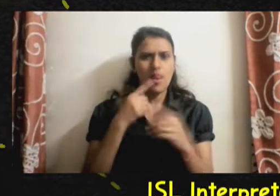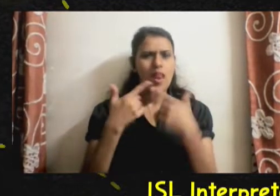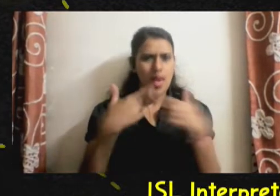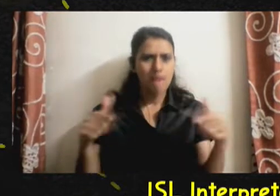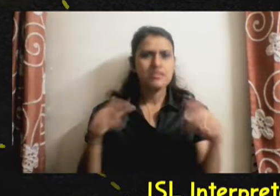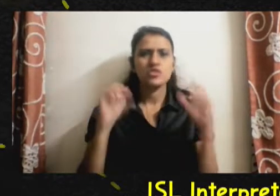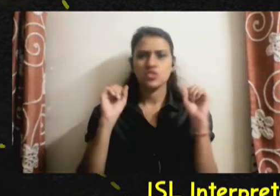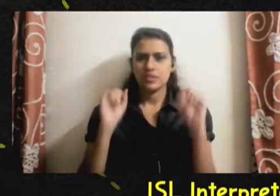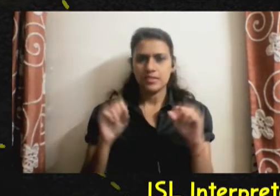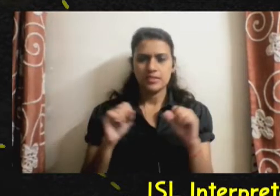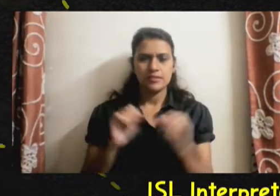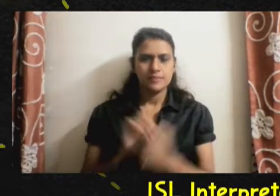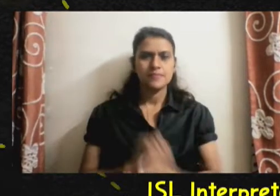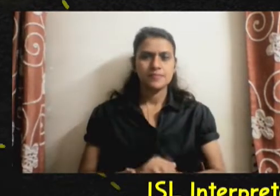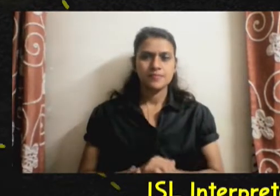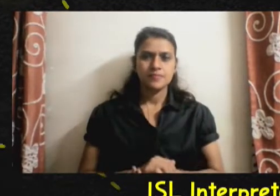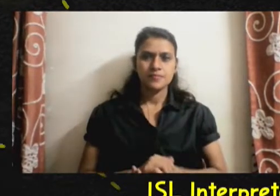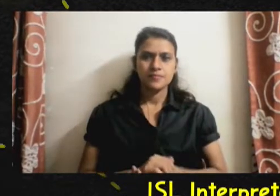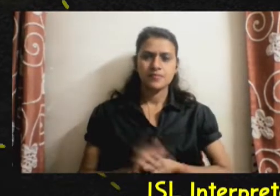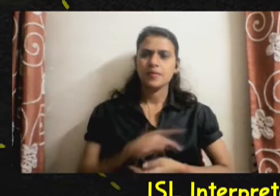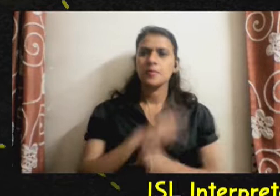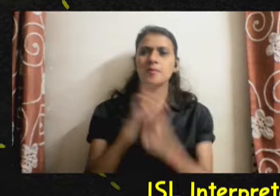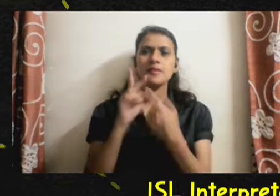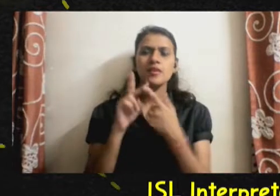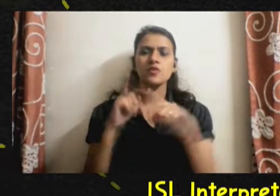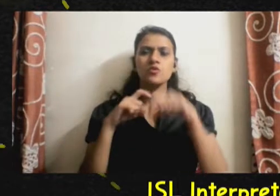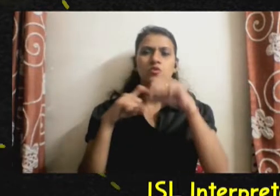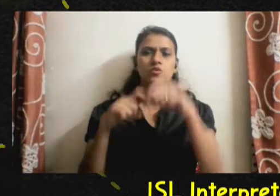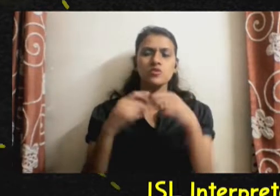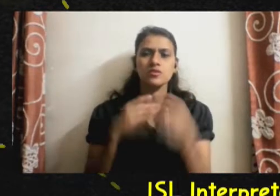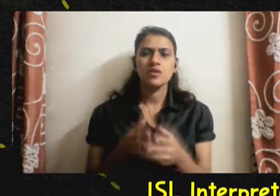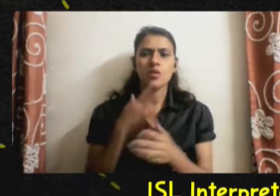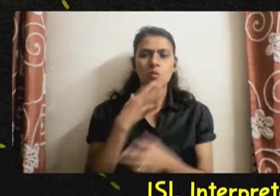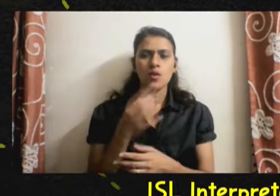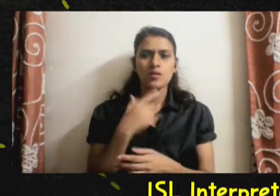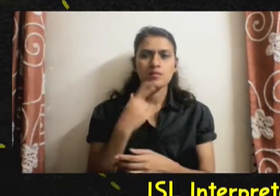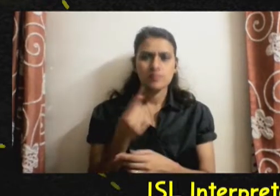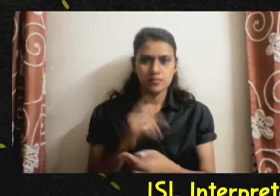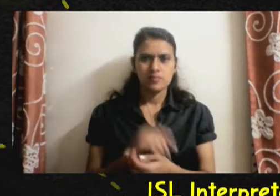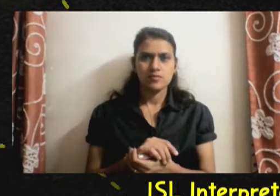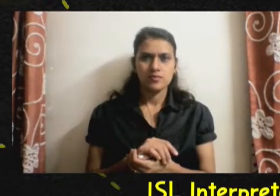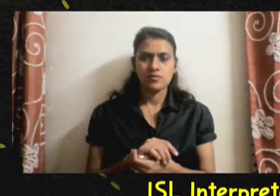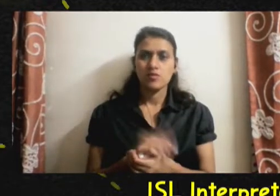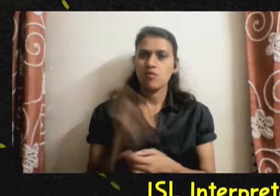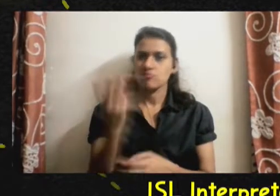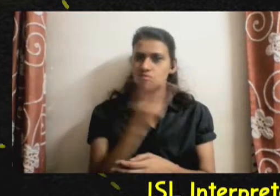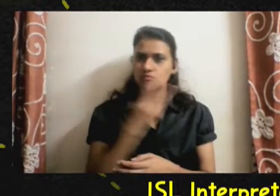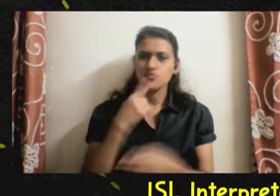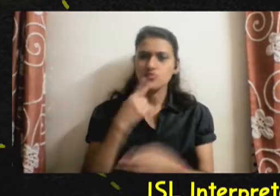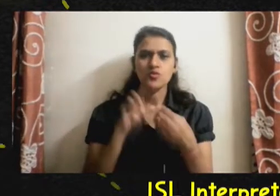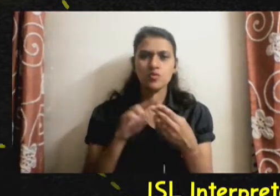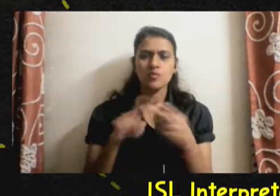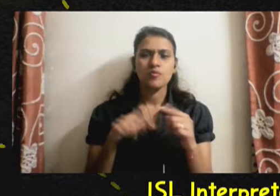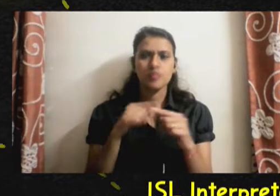definitely. I'll come to our next question, but I do think across all 3 forms of work that the 3 of you are talking about,